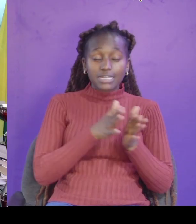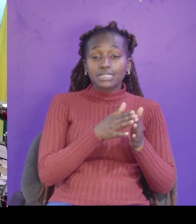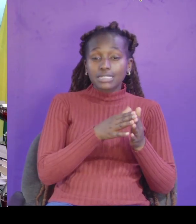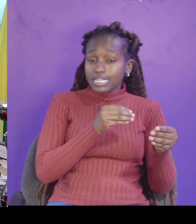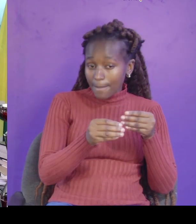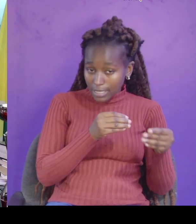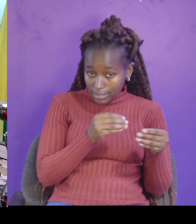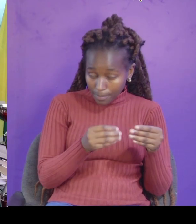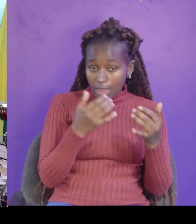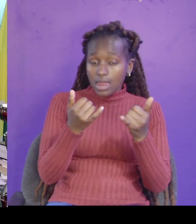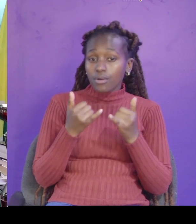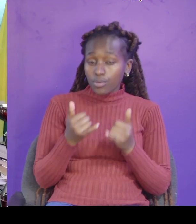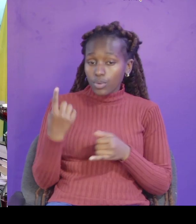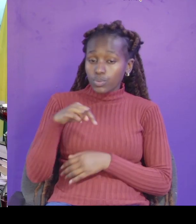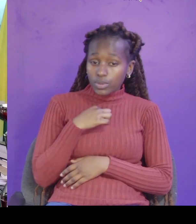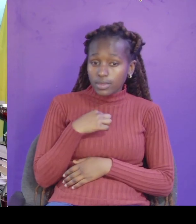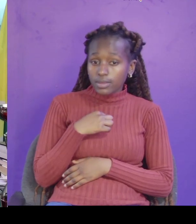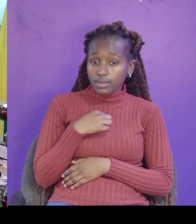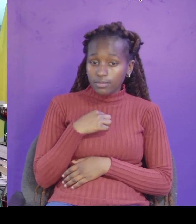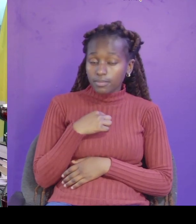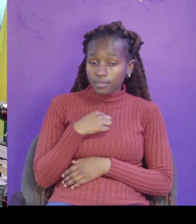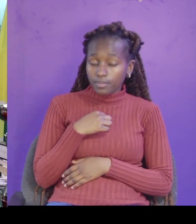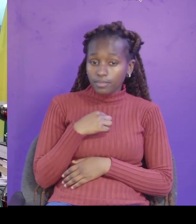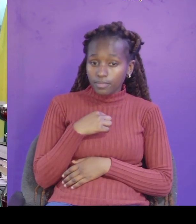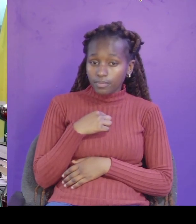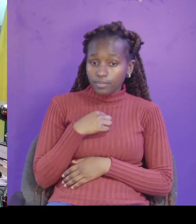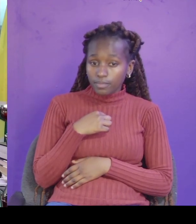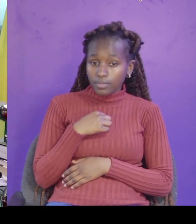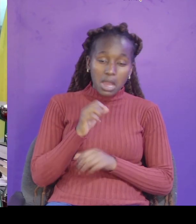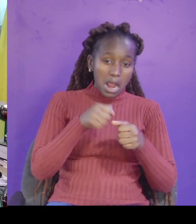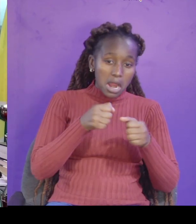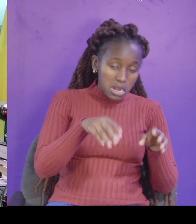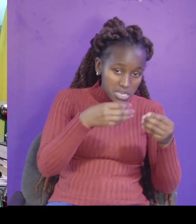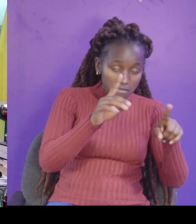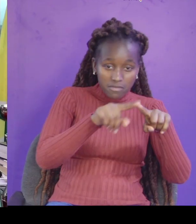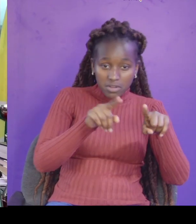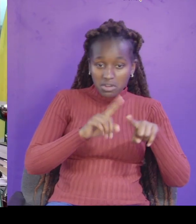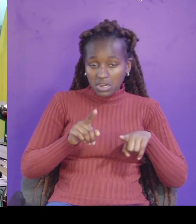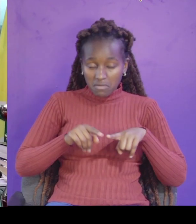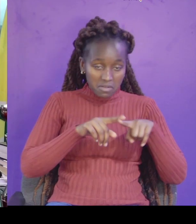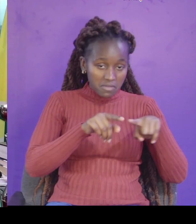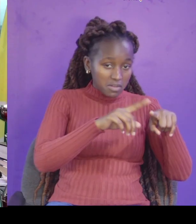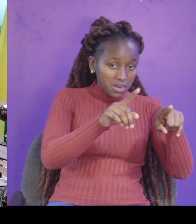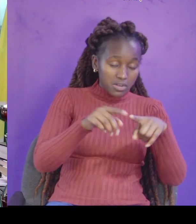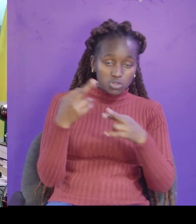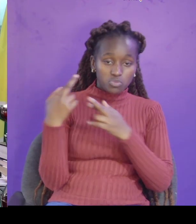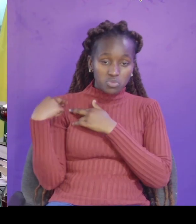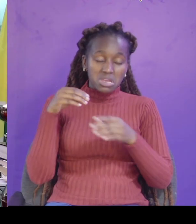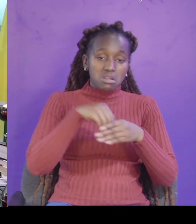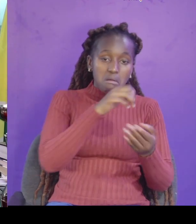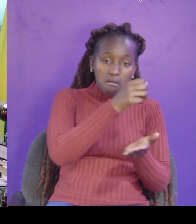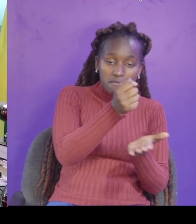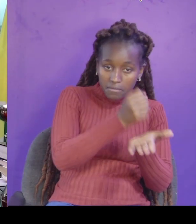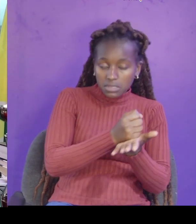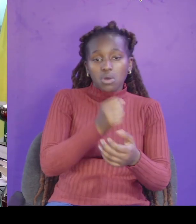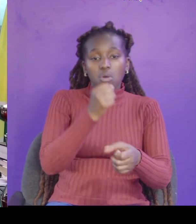they are assigned like duties in offices, working within the workstations, rather than being sent to do the